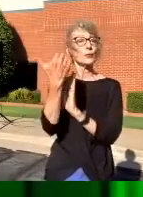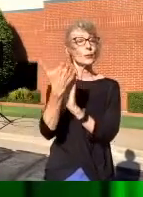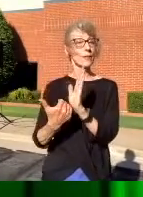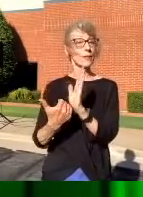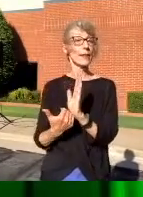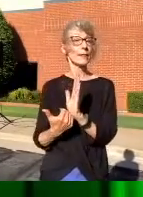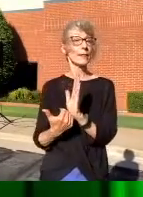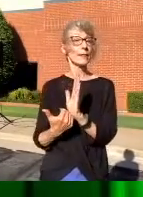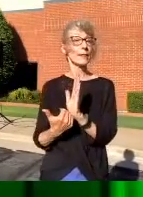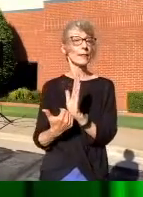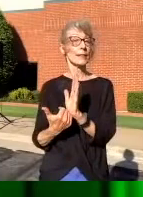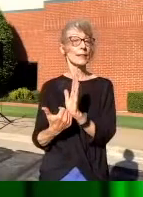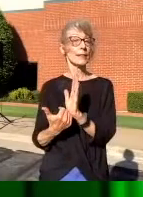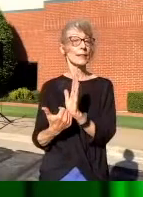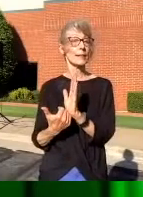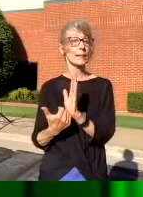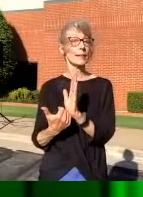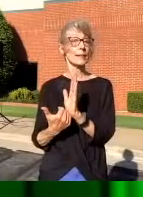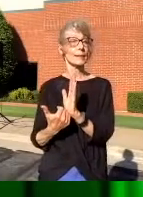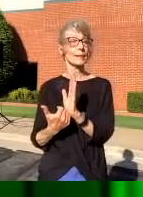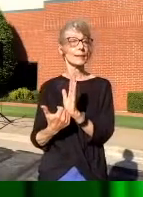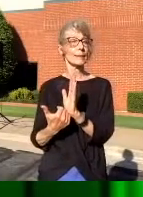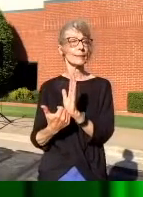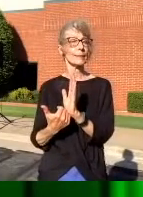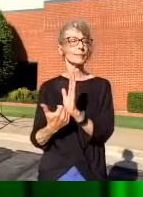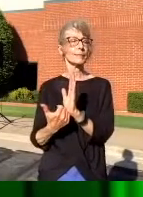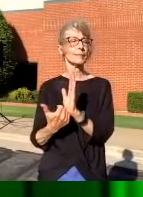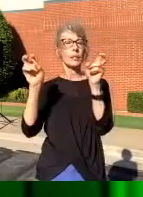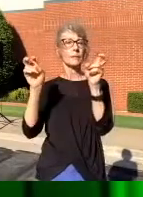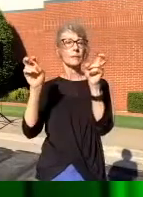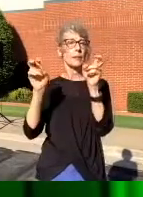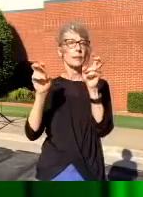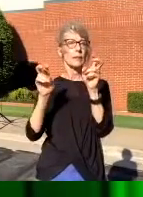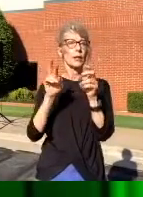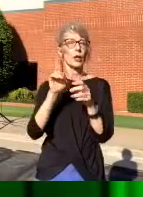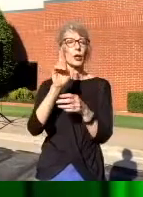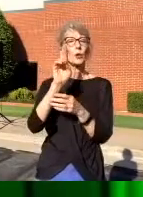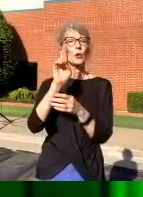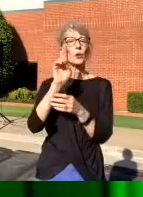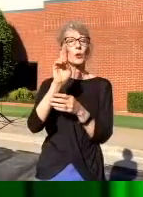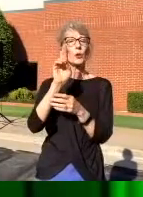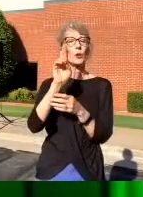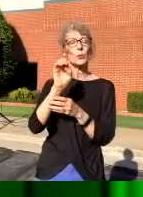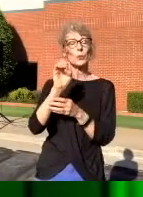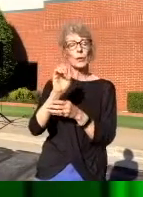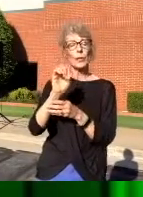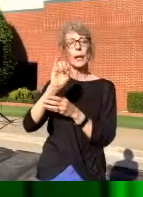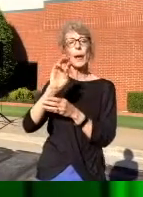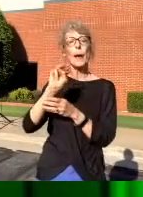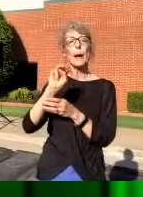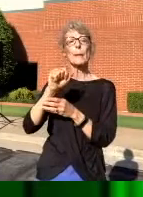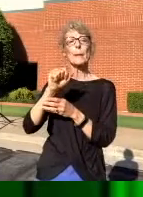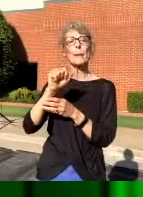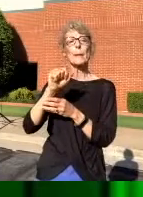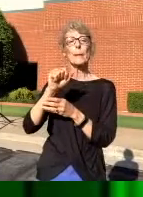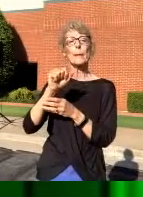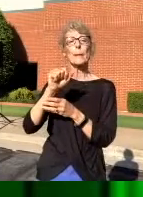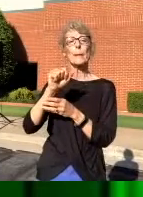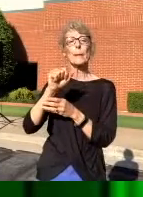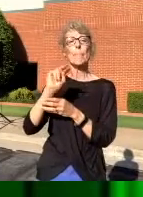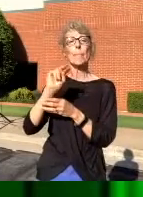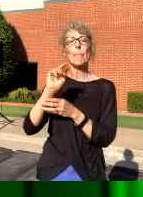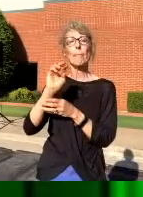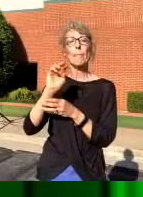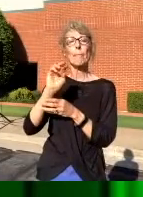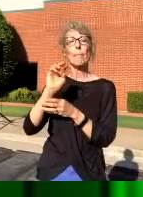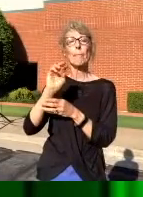that series is going to be that there's really no going backwards at this point. A lot of us might feel like, I want things to go back to